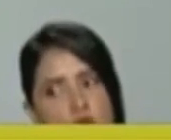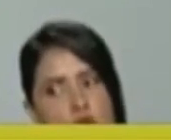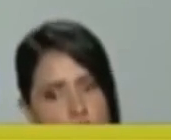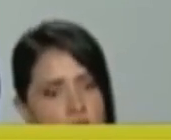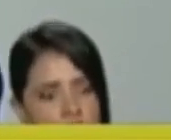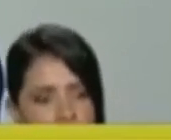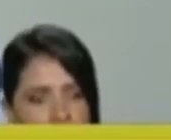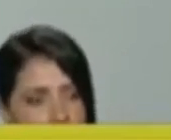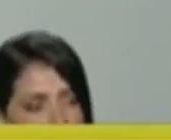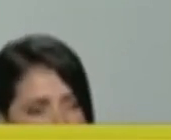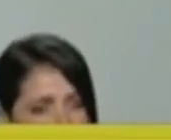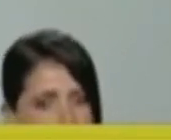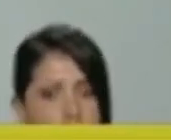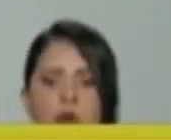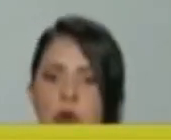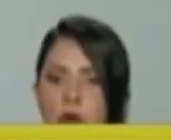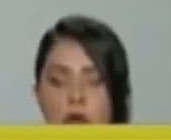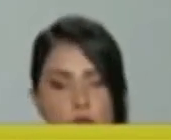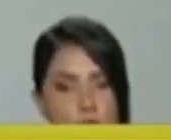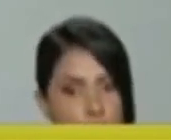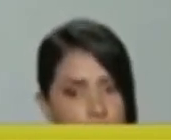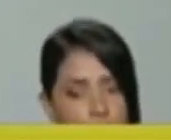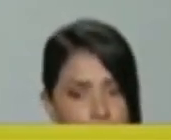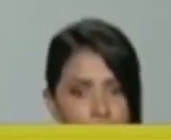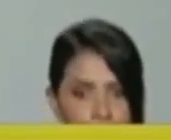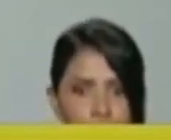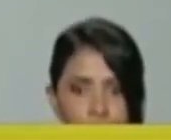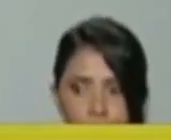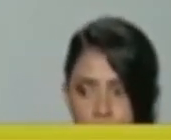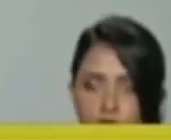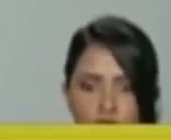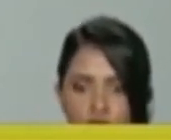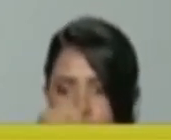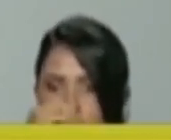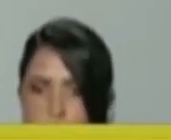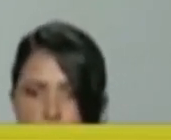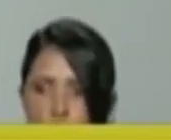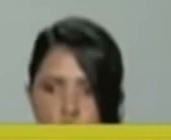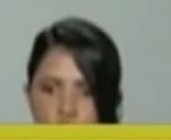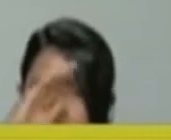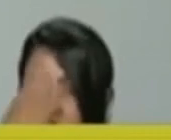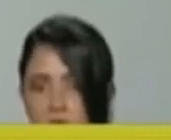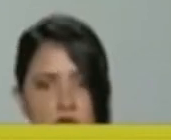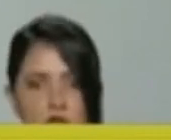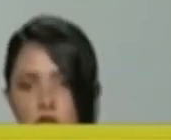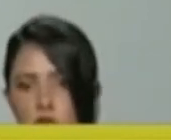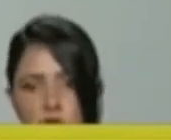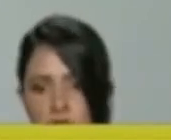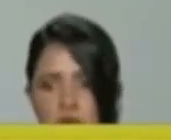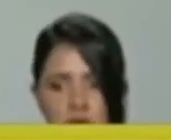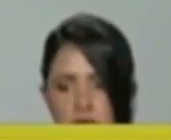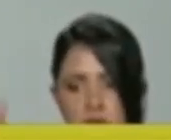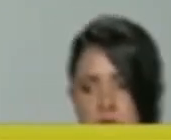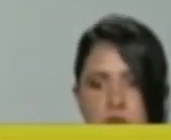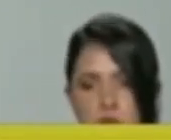Look at the television in Venezuela. I believe that you should prepare. You should prepare to accompany this